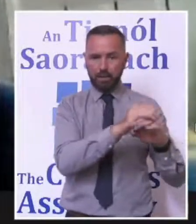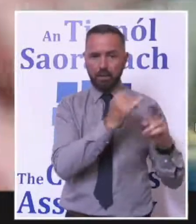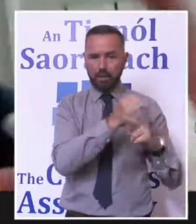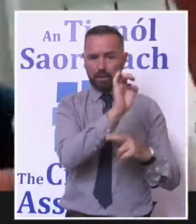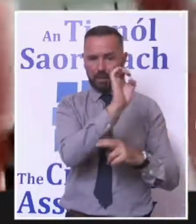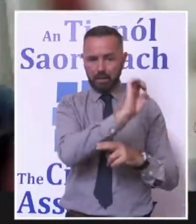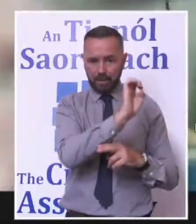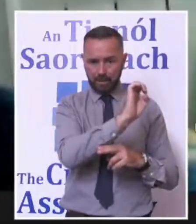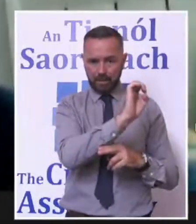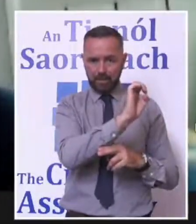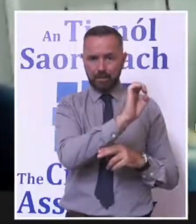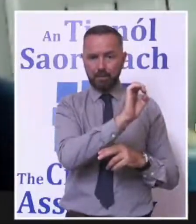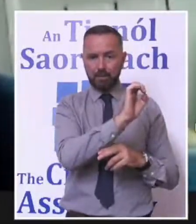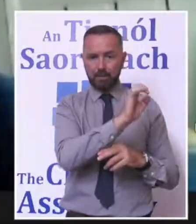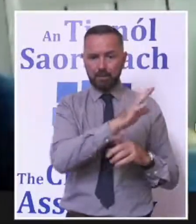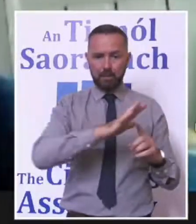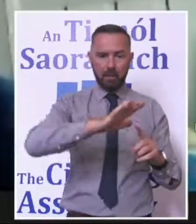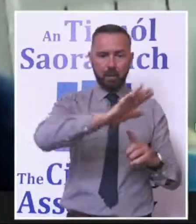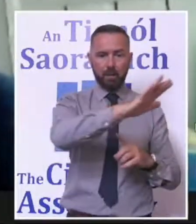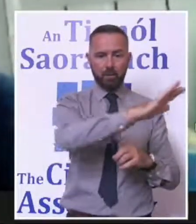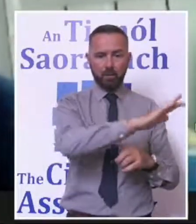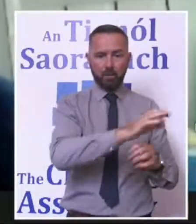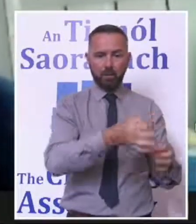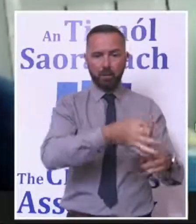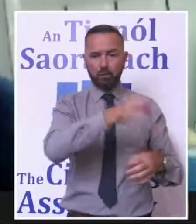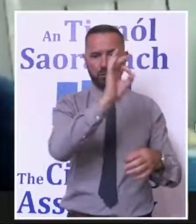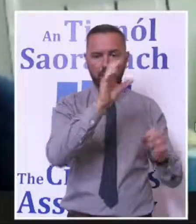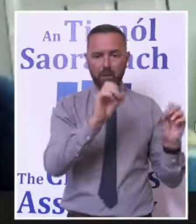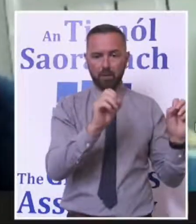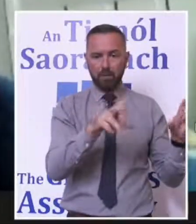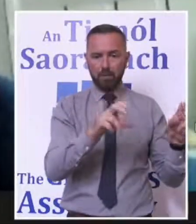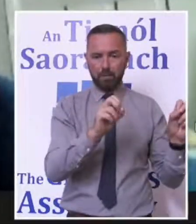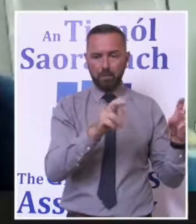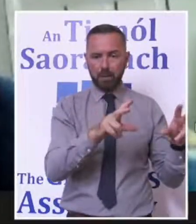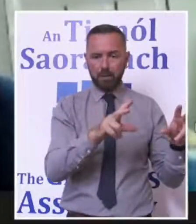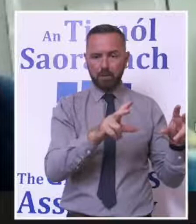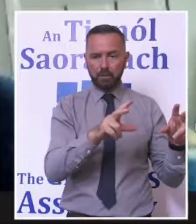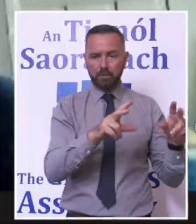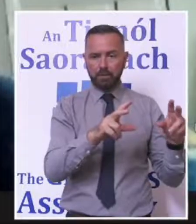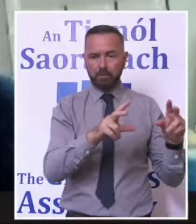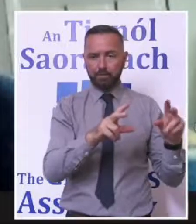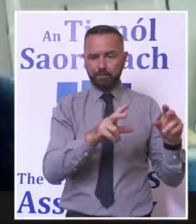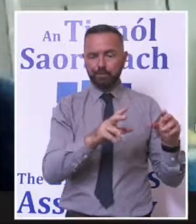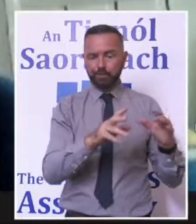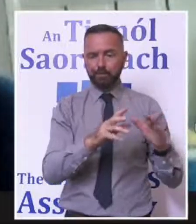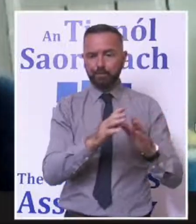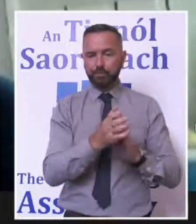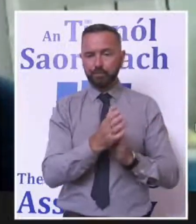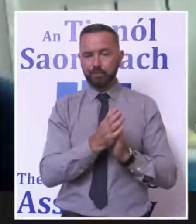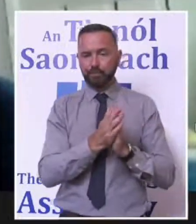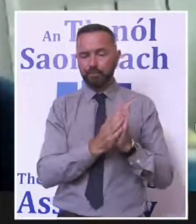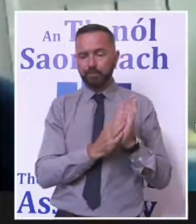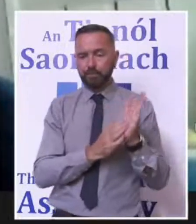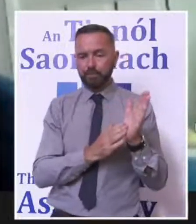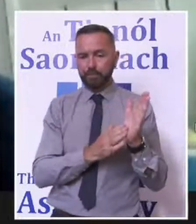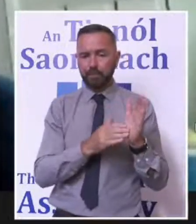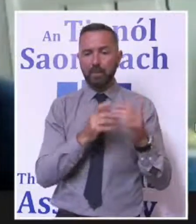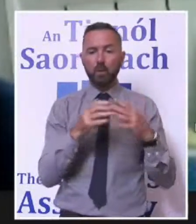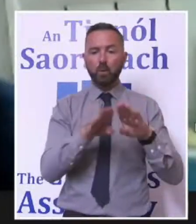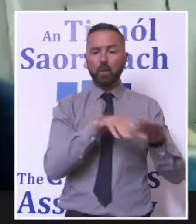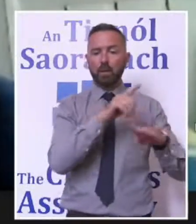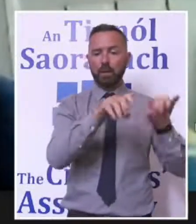England and across the various iterations of regional and local democratically elected mayor